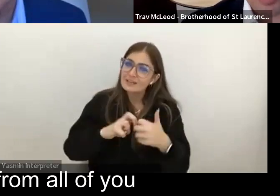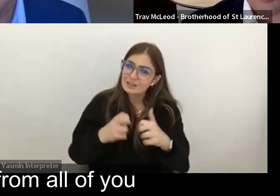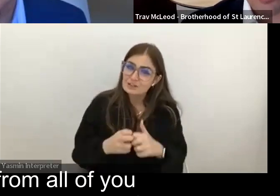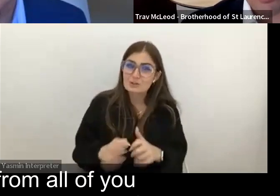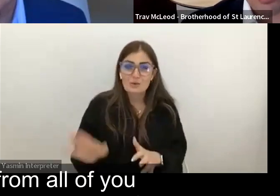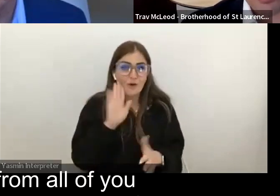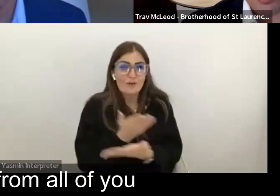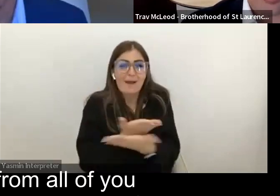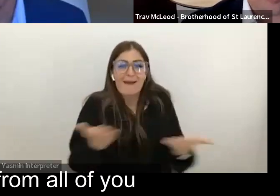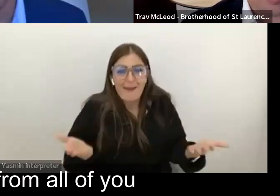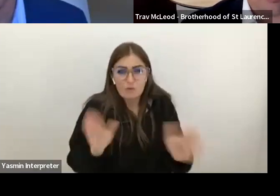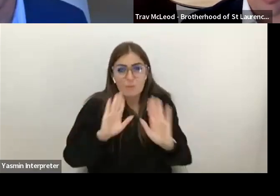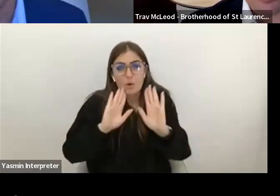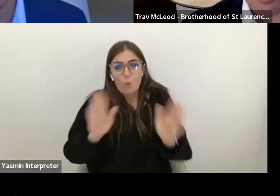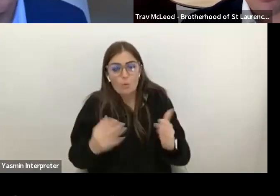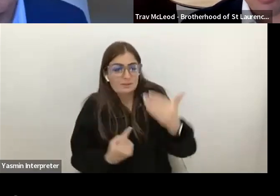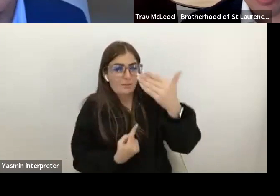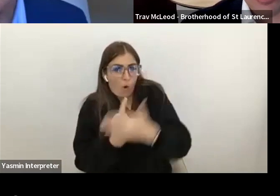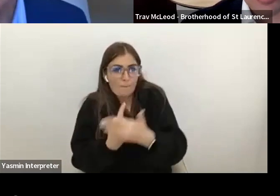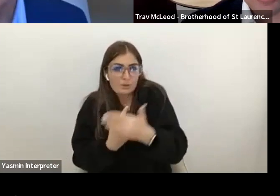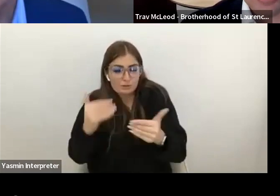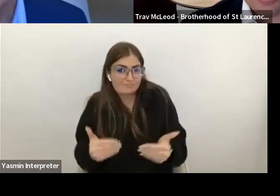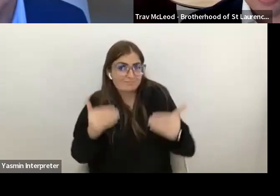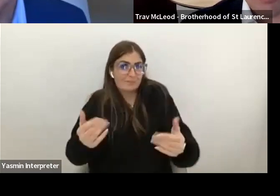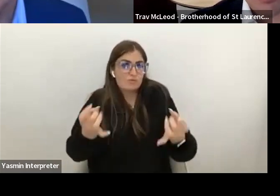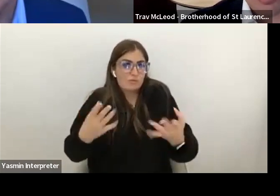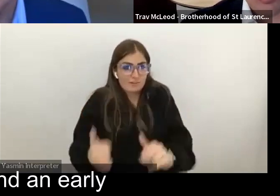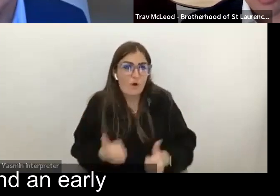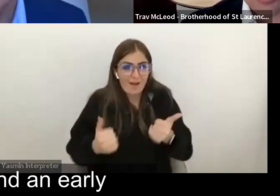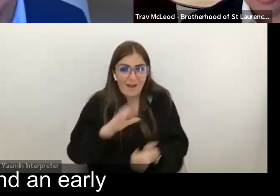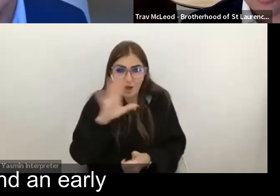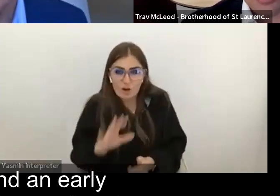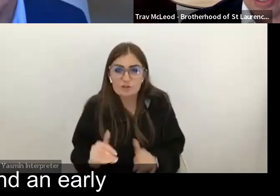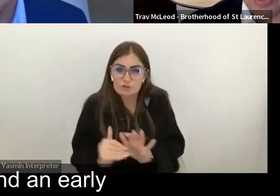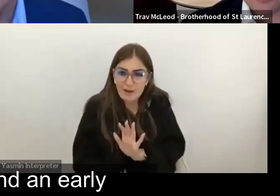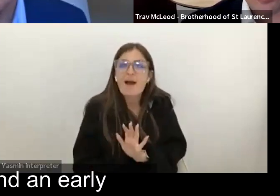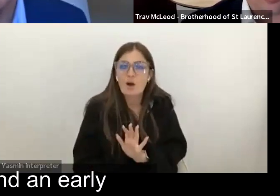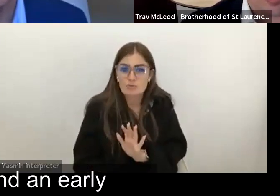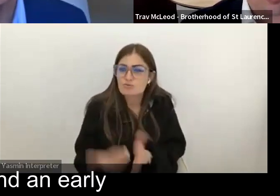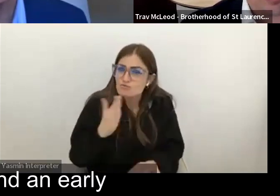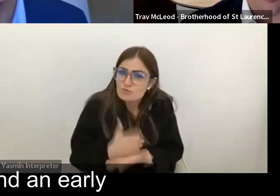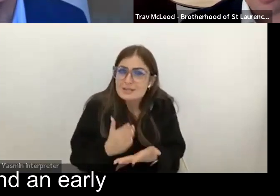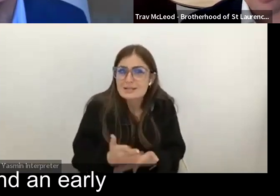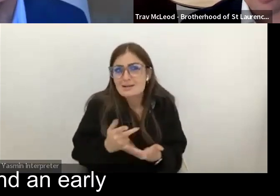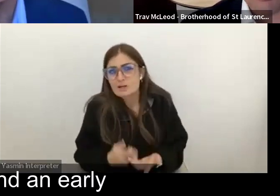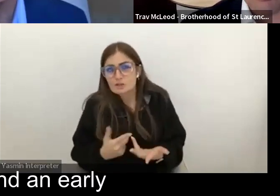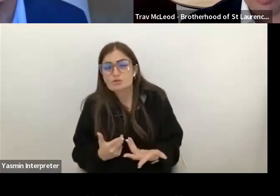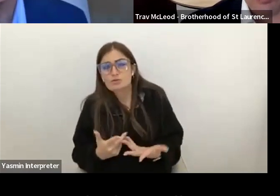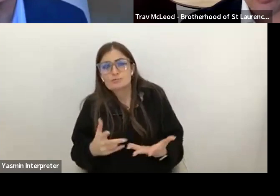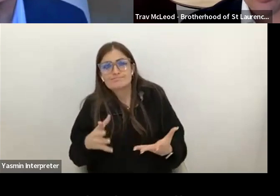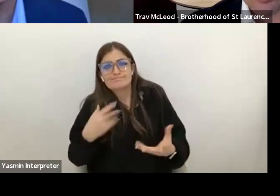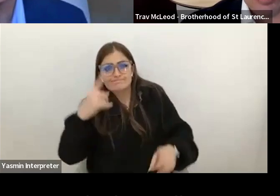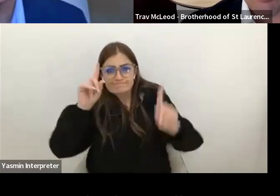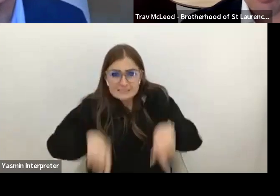of you about the enormous opportunity that's in front of our country to really land an early childhood development system